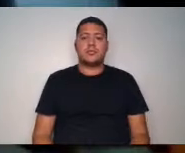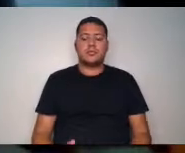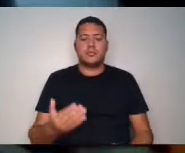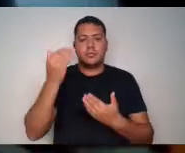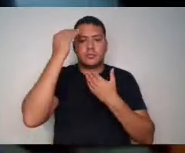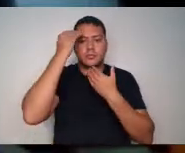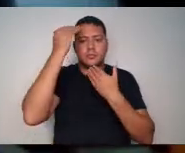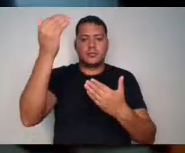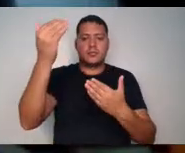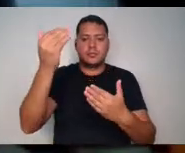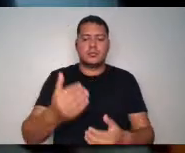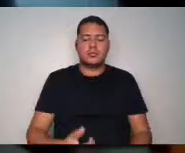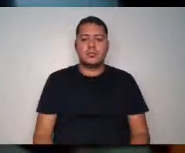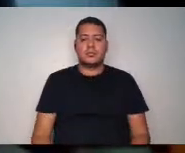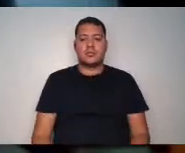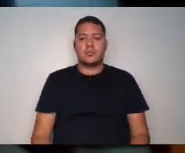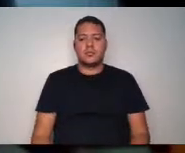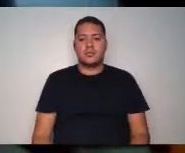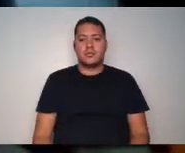Thank you very much.